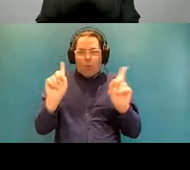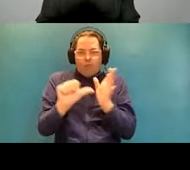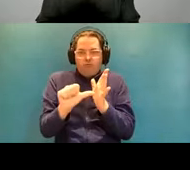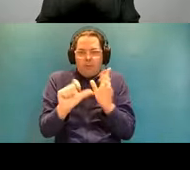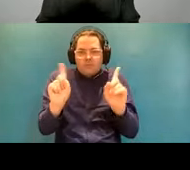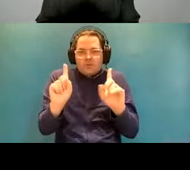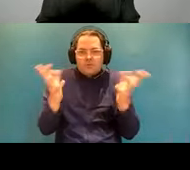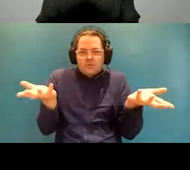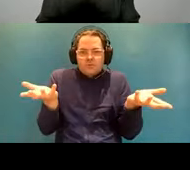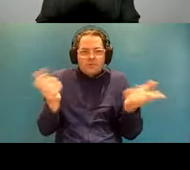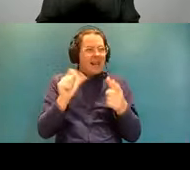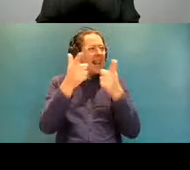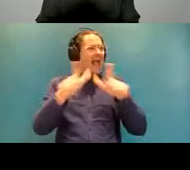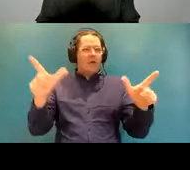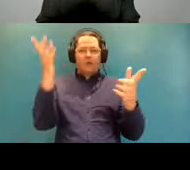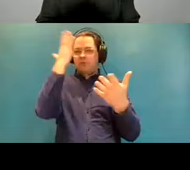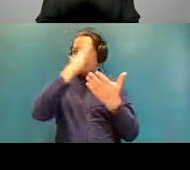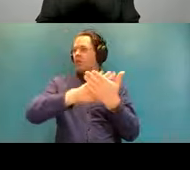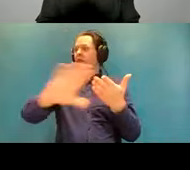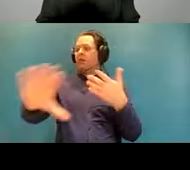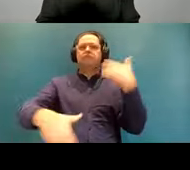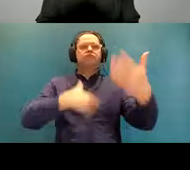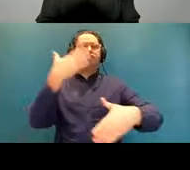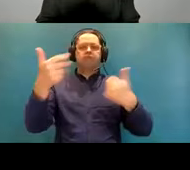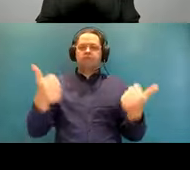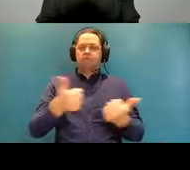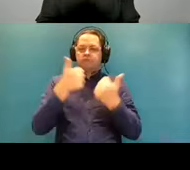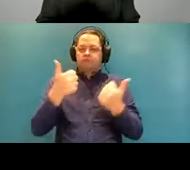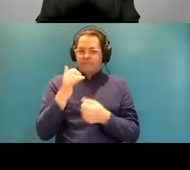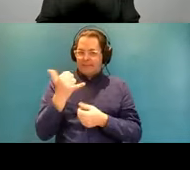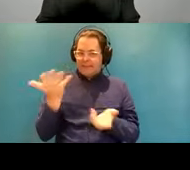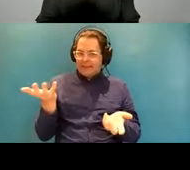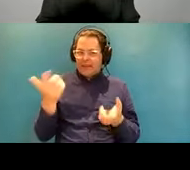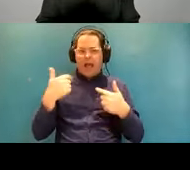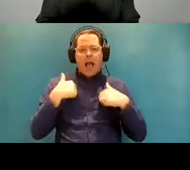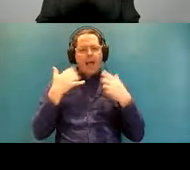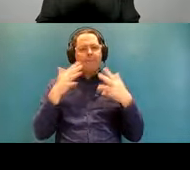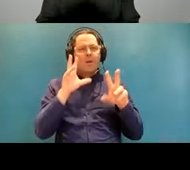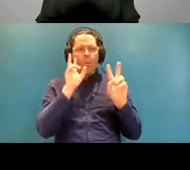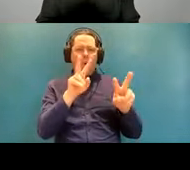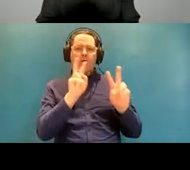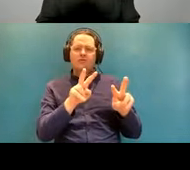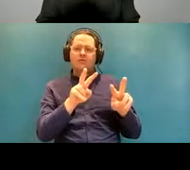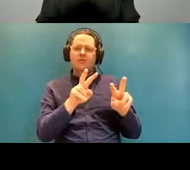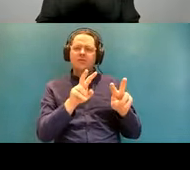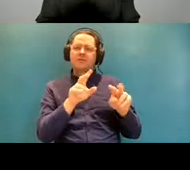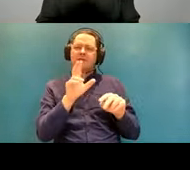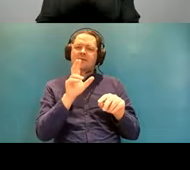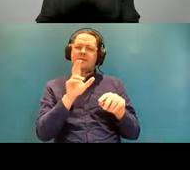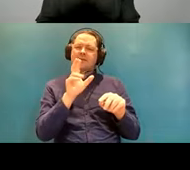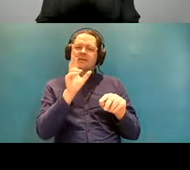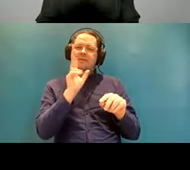may disappear. We may not even know them. And again, something that I've been tracking for a long number of years is the categorization of speakers in